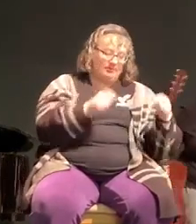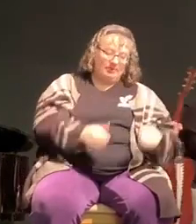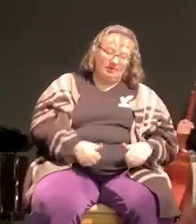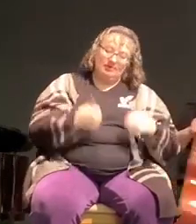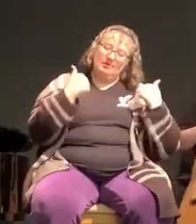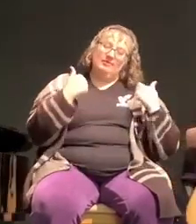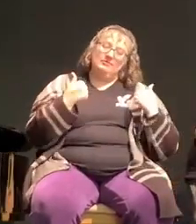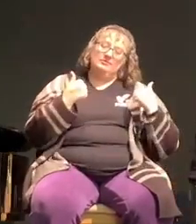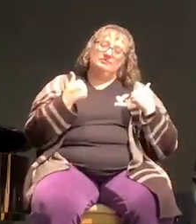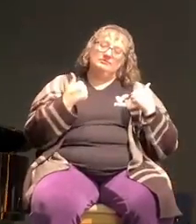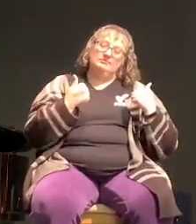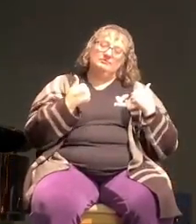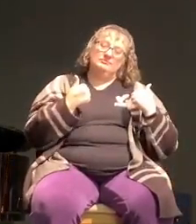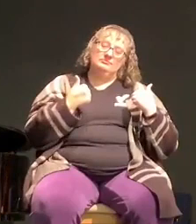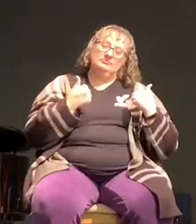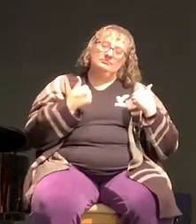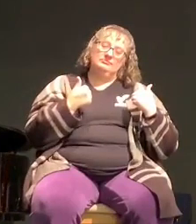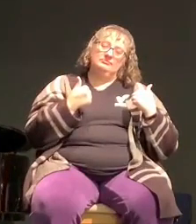lives.